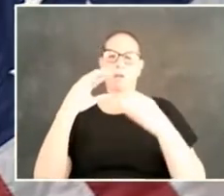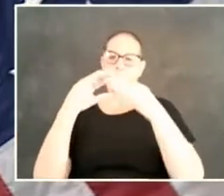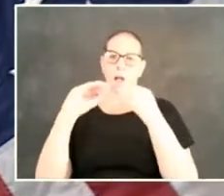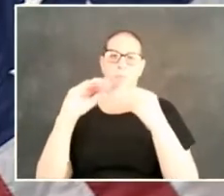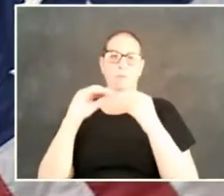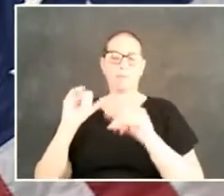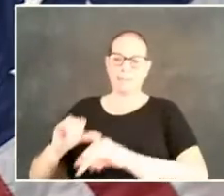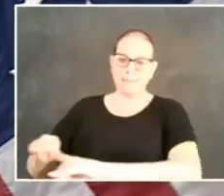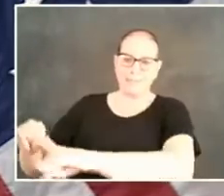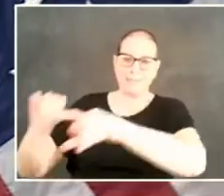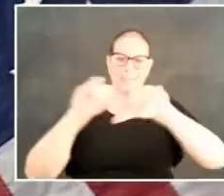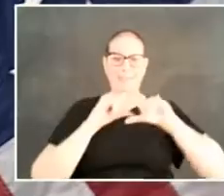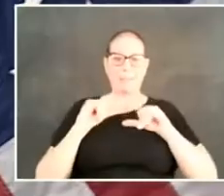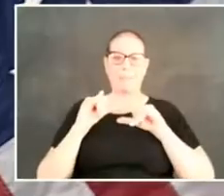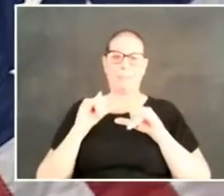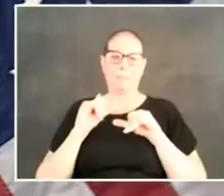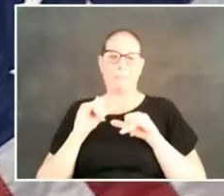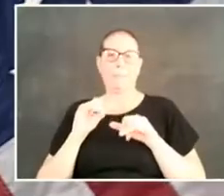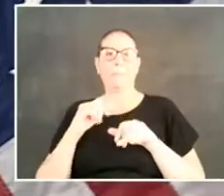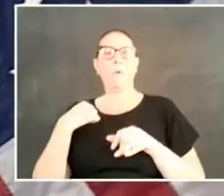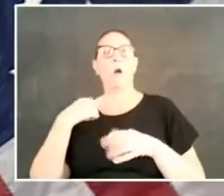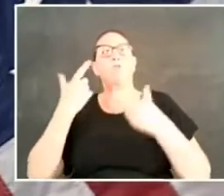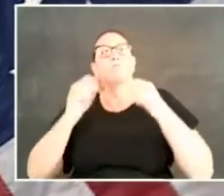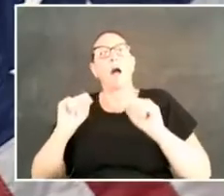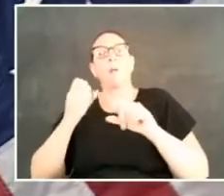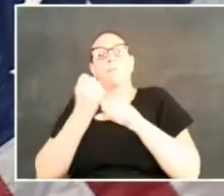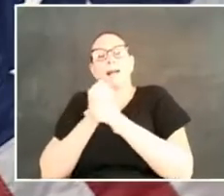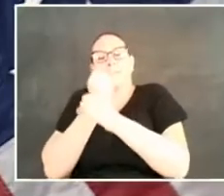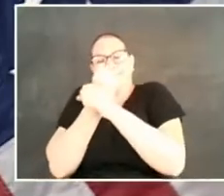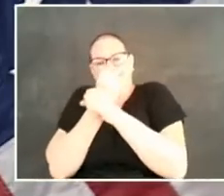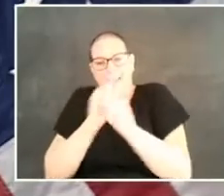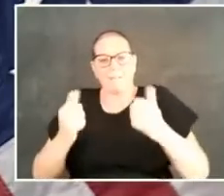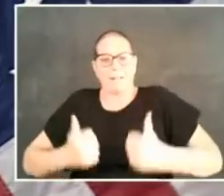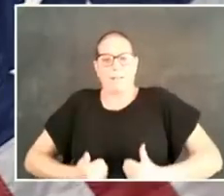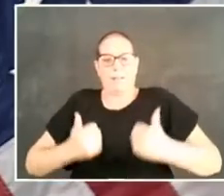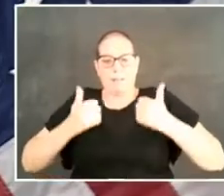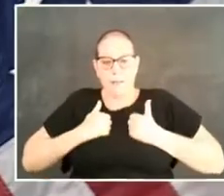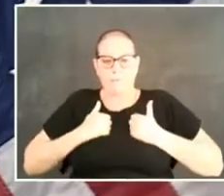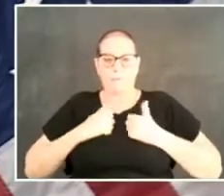simple rules is endangering the lives of everyone else. Commissioner Shea.